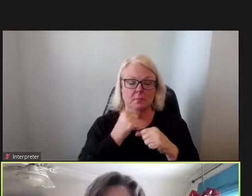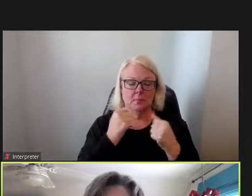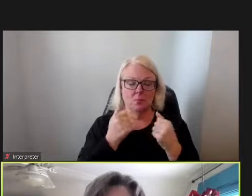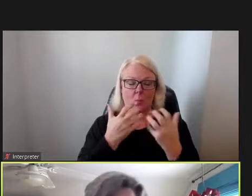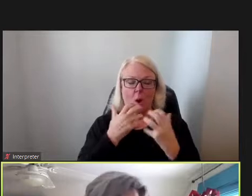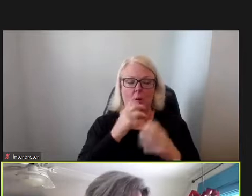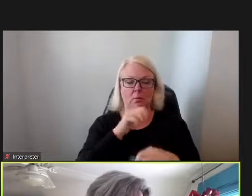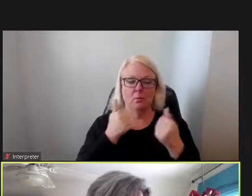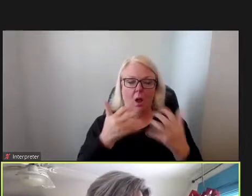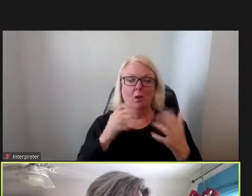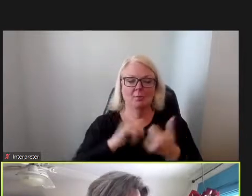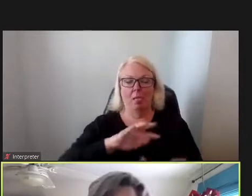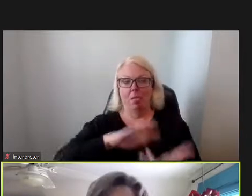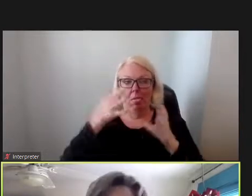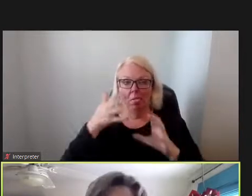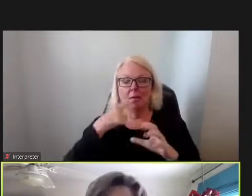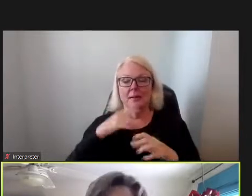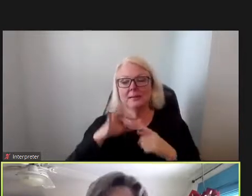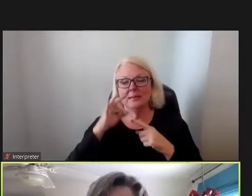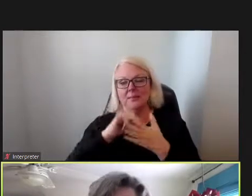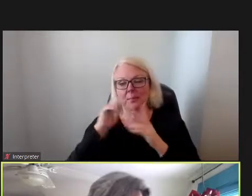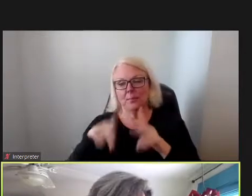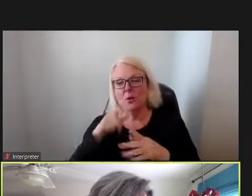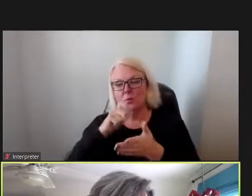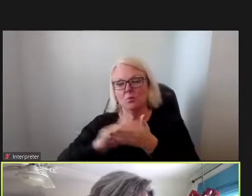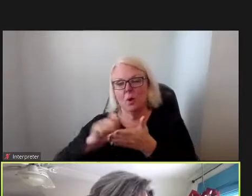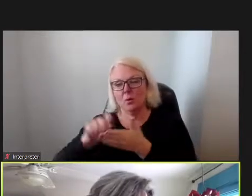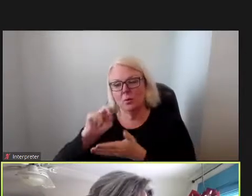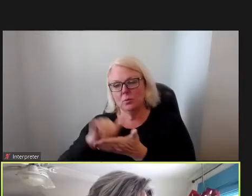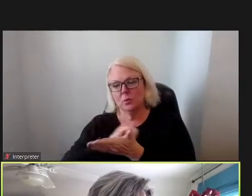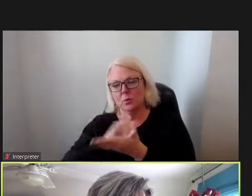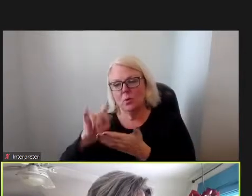that guy who wrote the New York Times piece, who I do have a significant beef